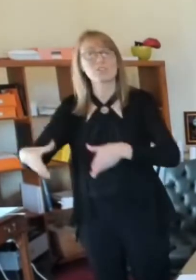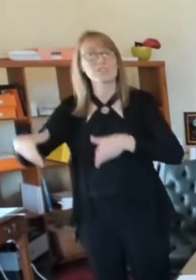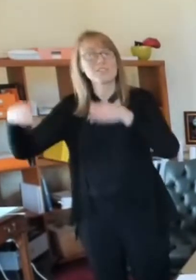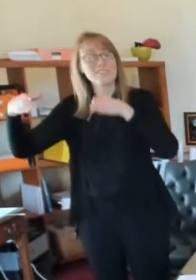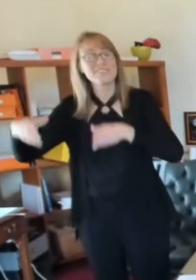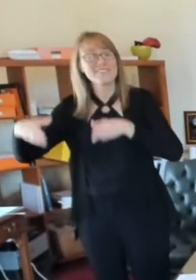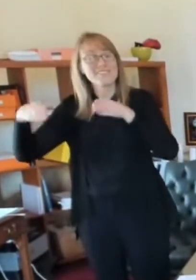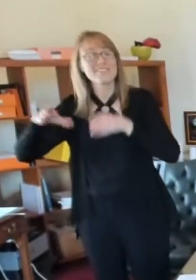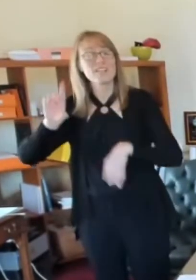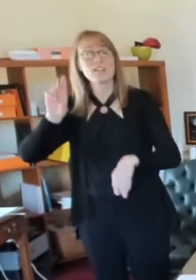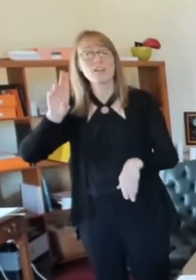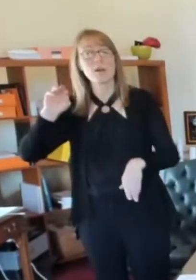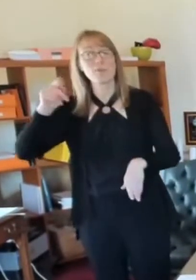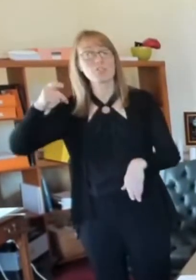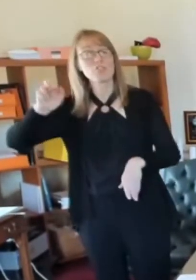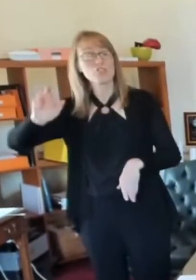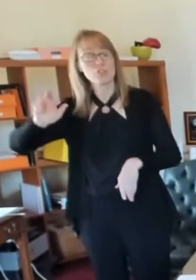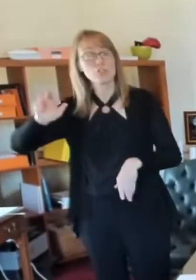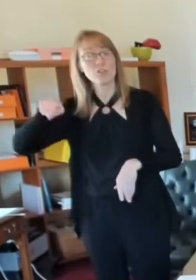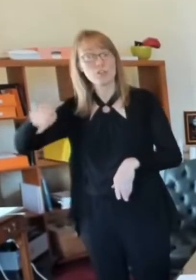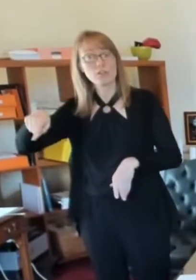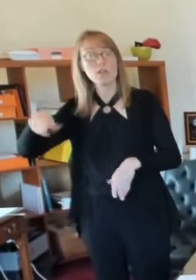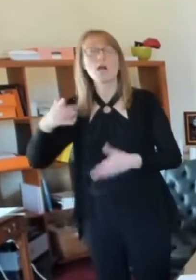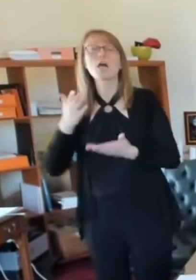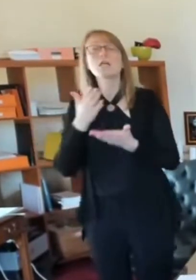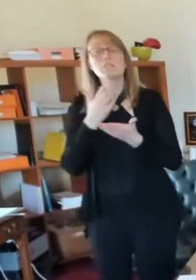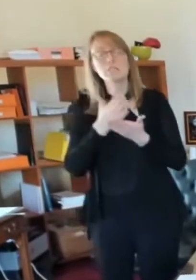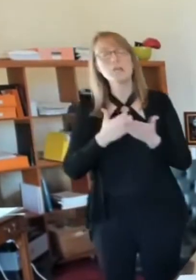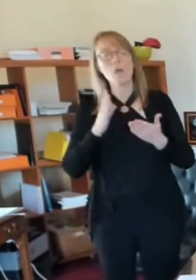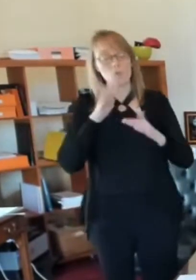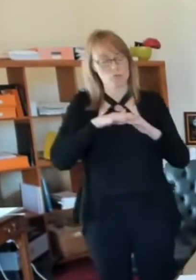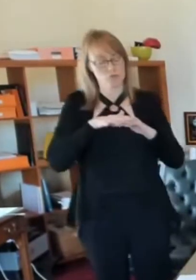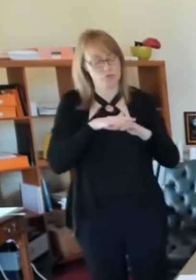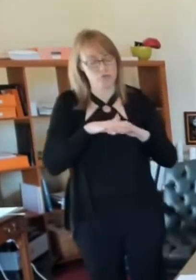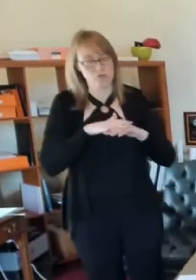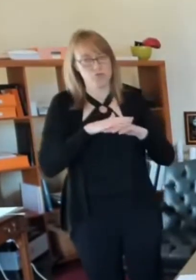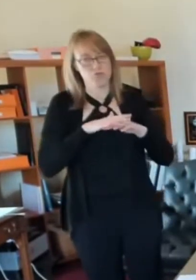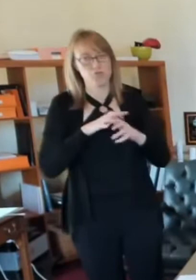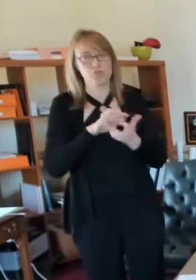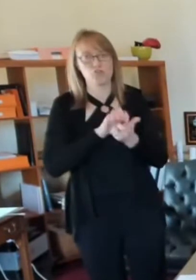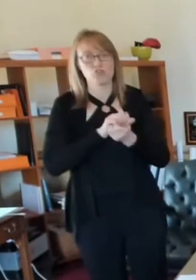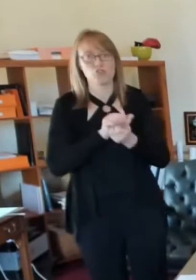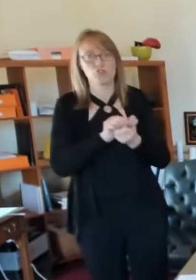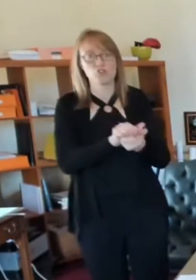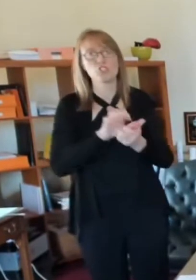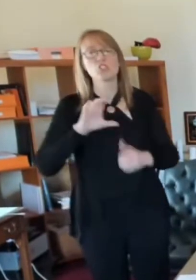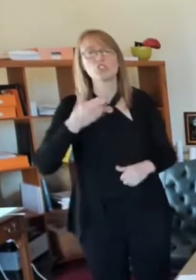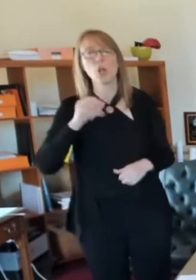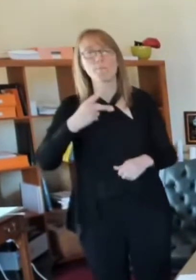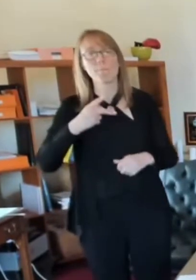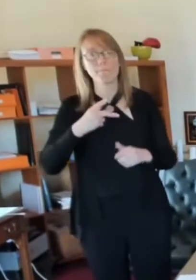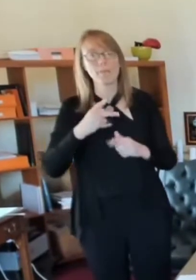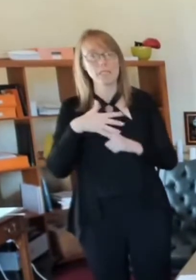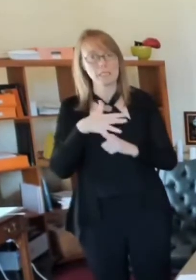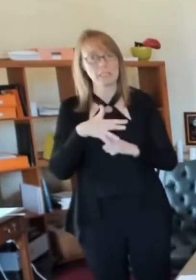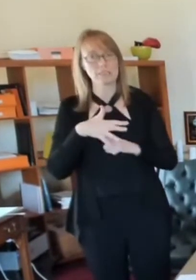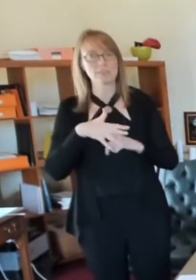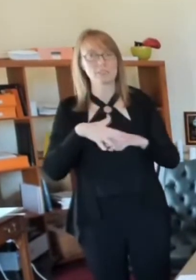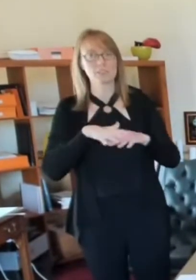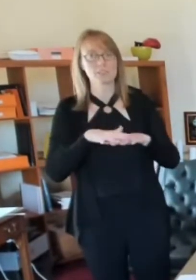can. Some people will chop them up with the lawnmower and then do that because it mushes them down a lot.